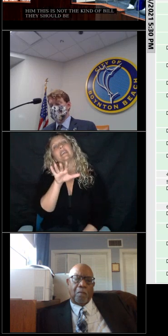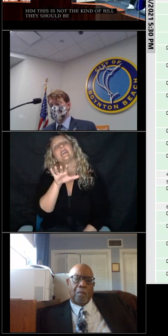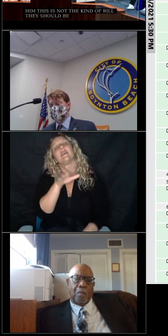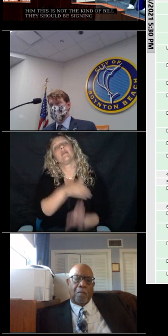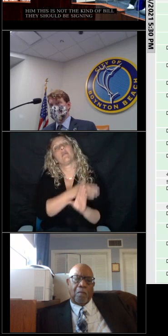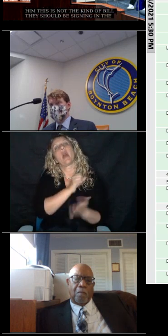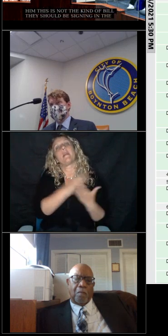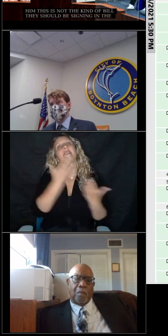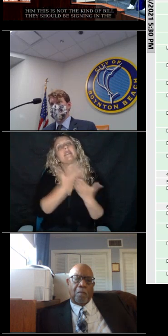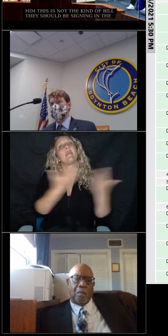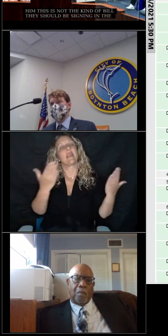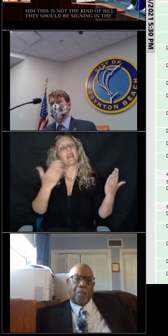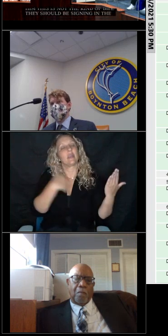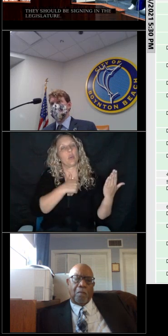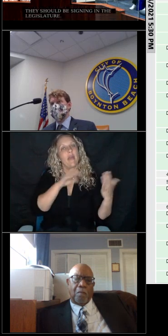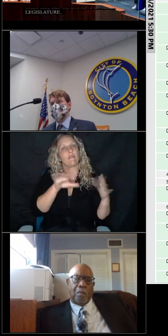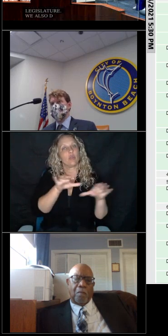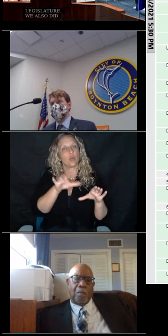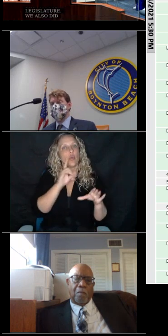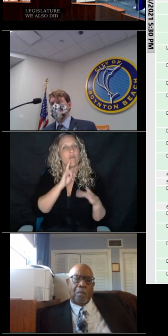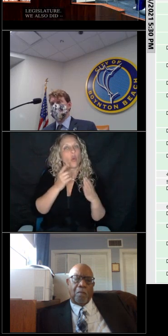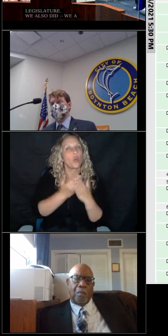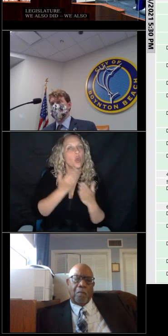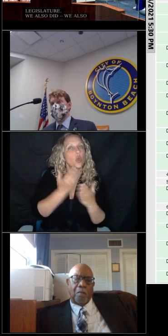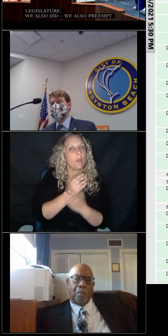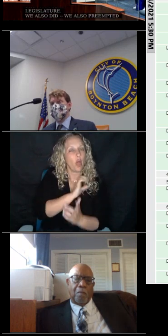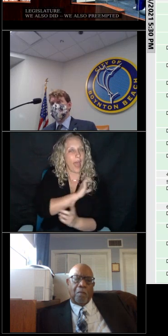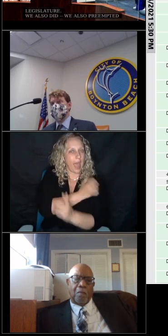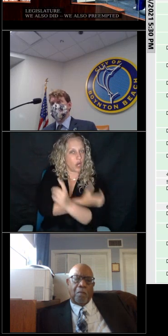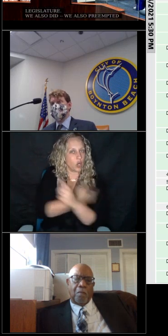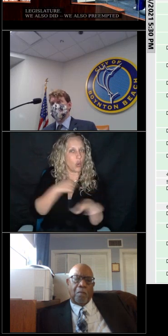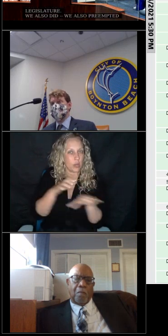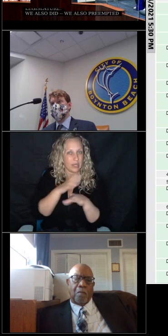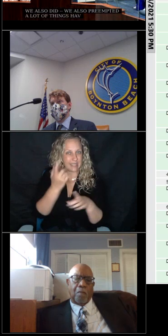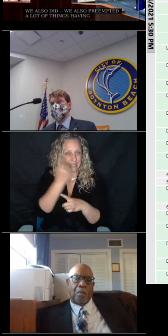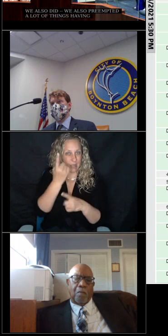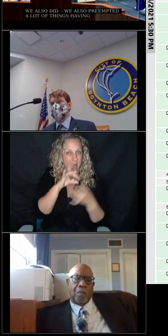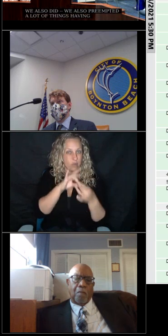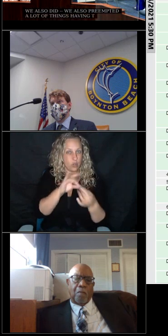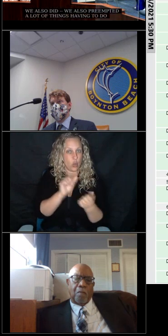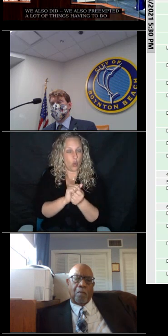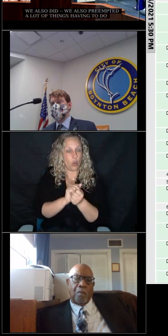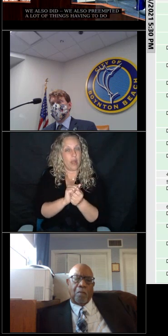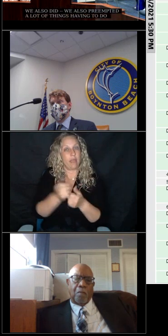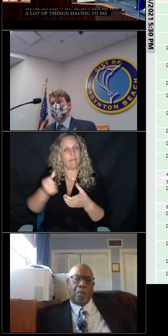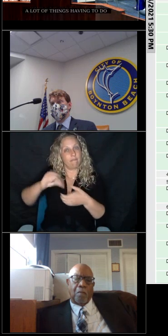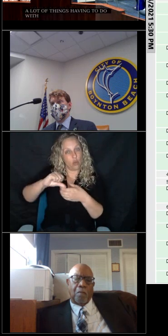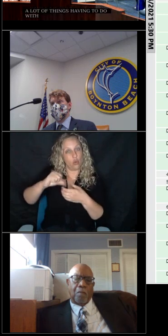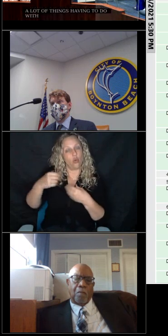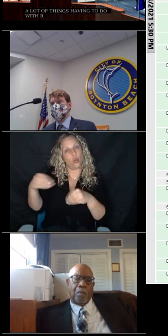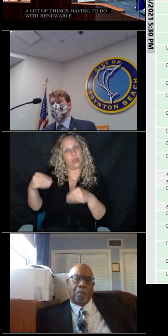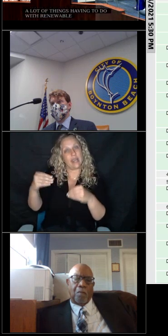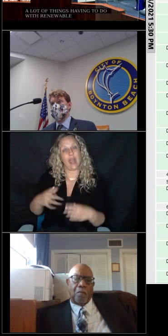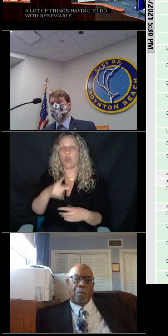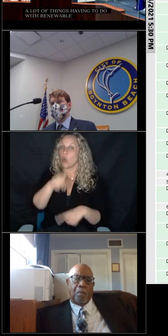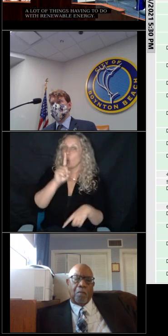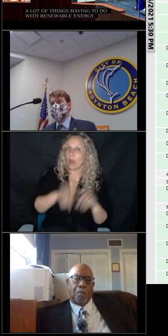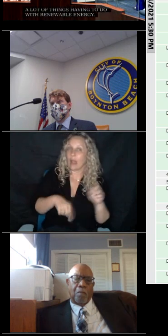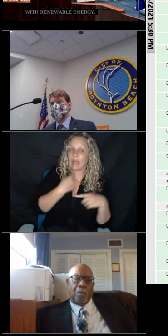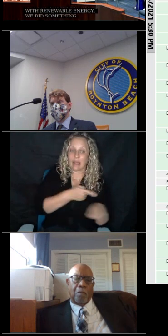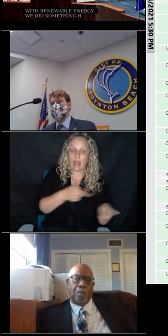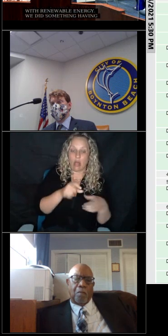preempted a lot of things having to do with renewable energy. We did something having to do with fuel retailers. You can't tell your